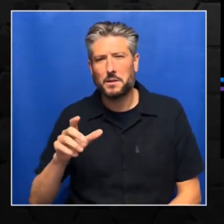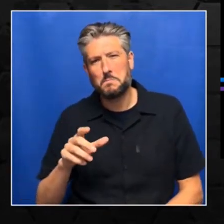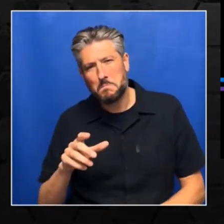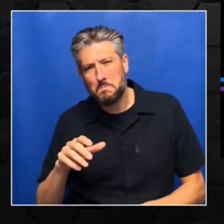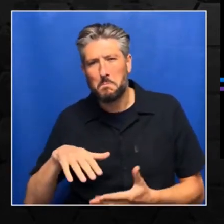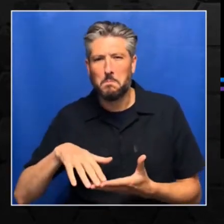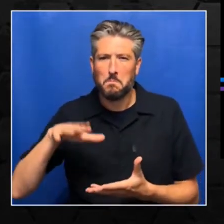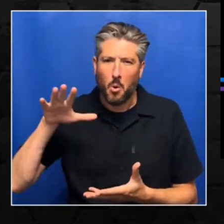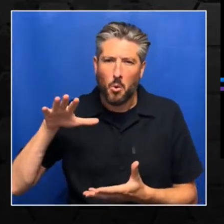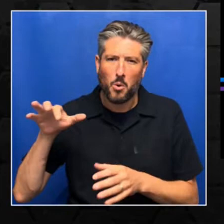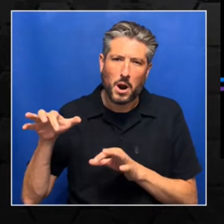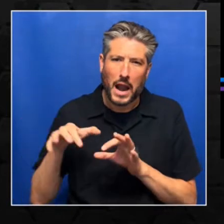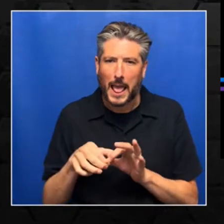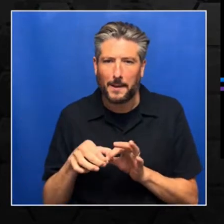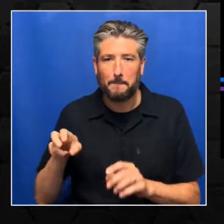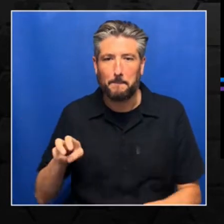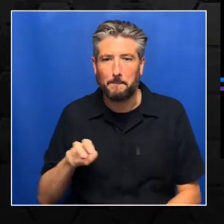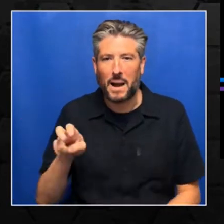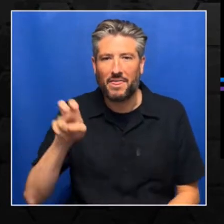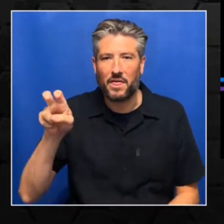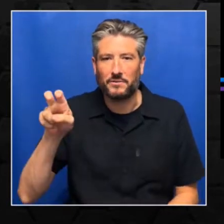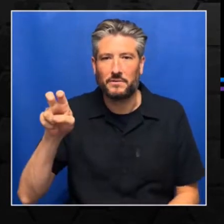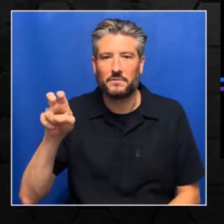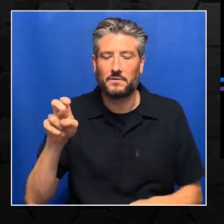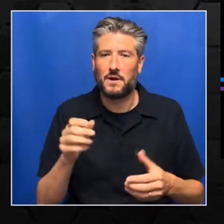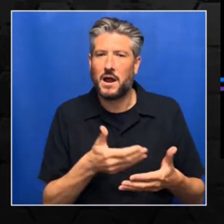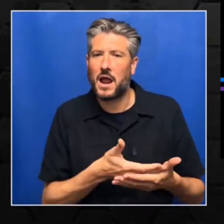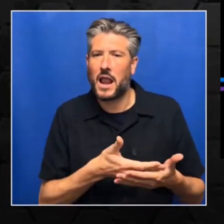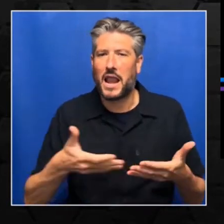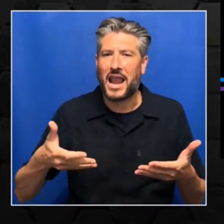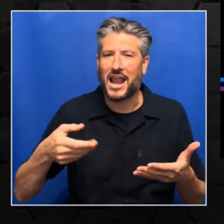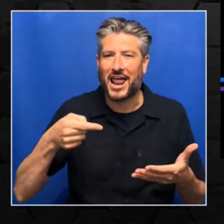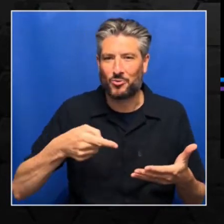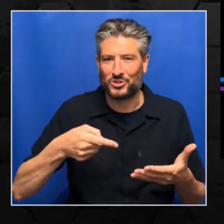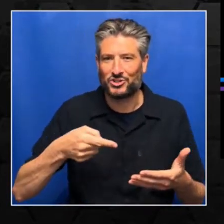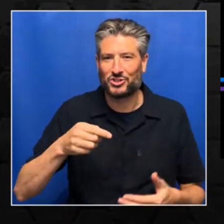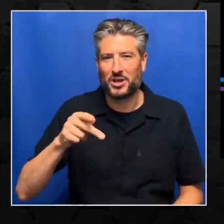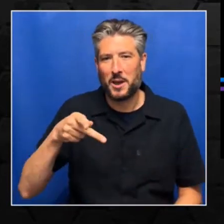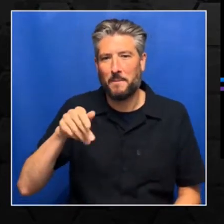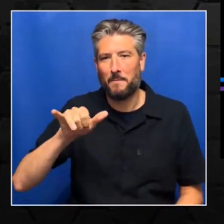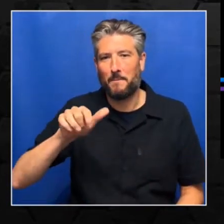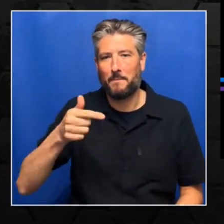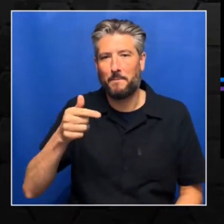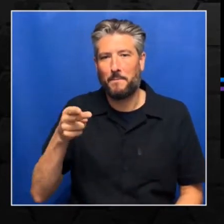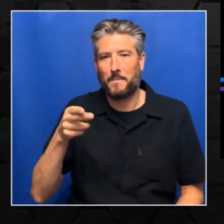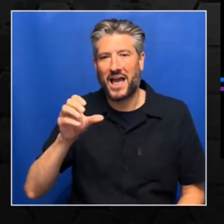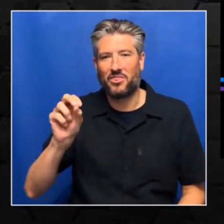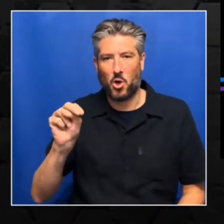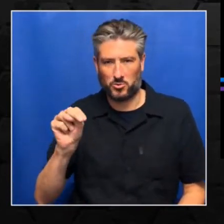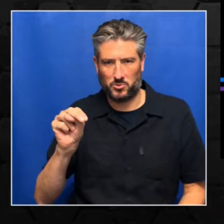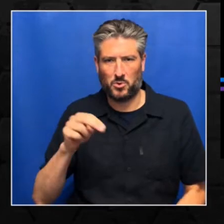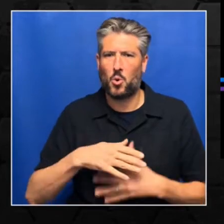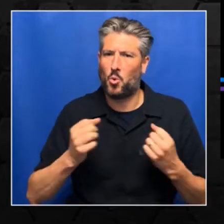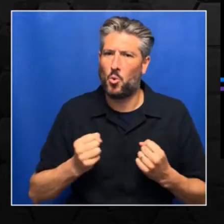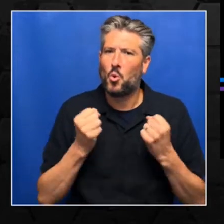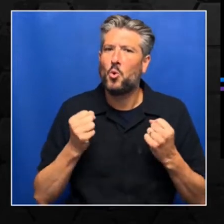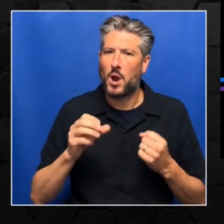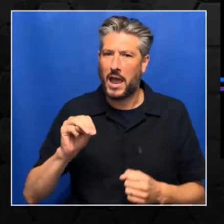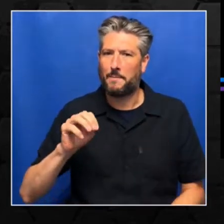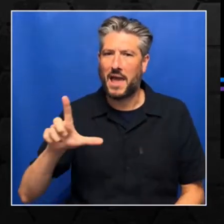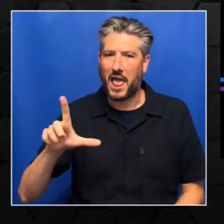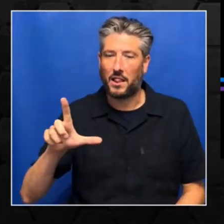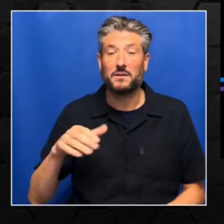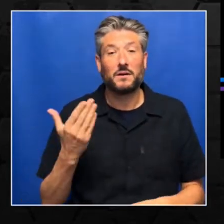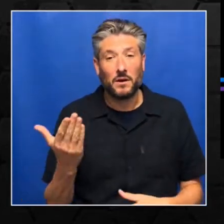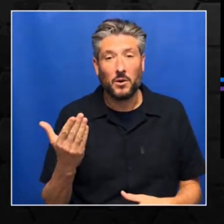mostly Python is the language people prefer using when it comes to machine learning, because Python is very flexible. It gives you a wide range